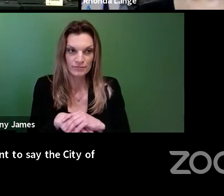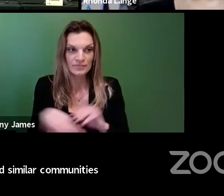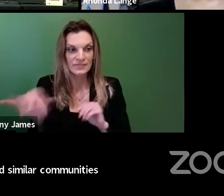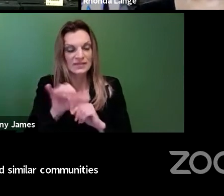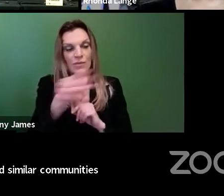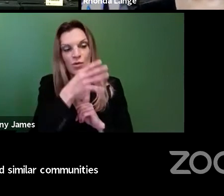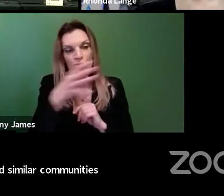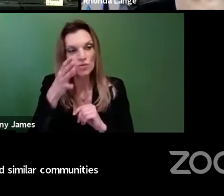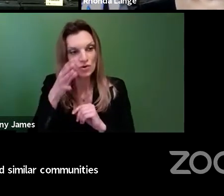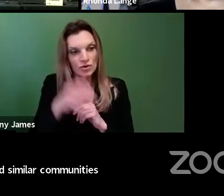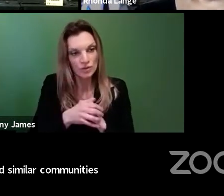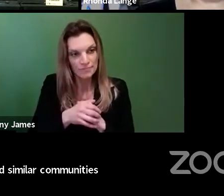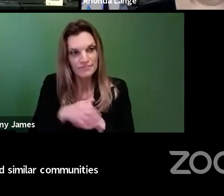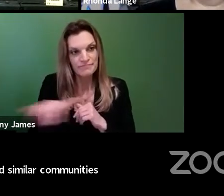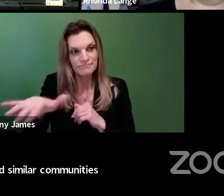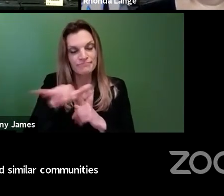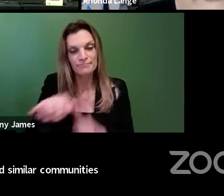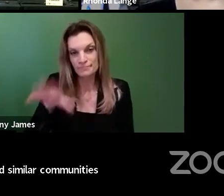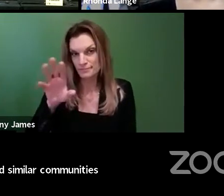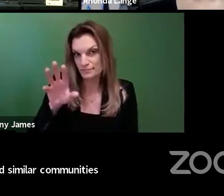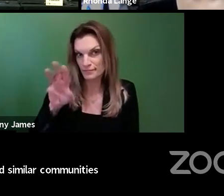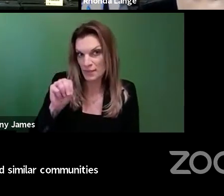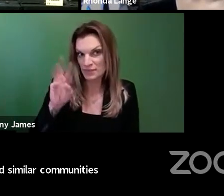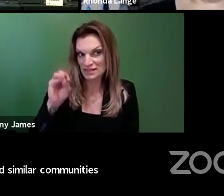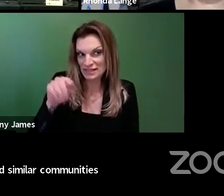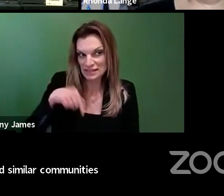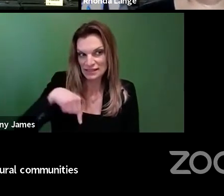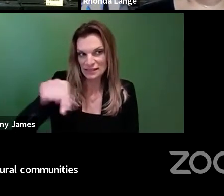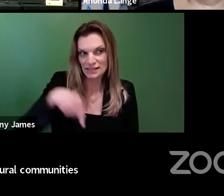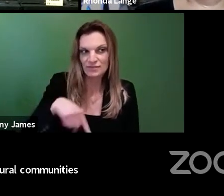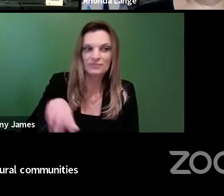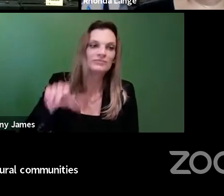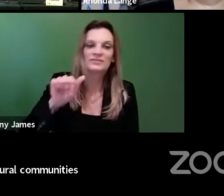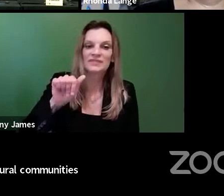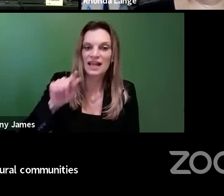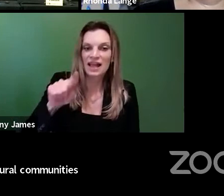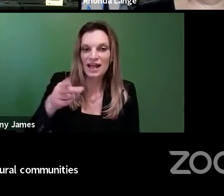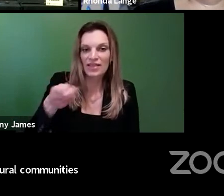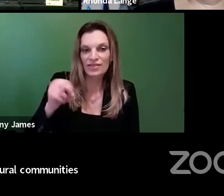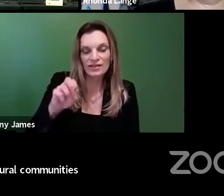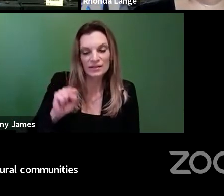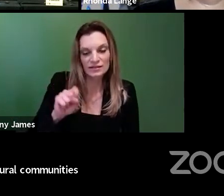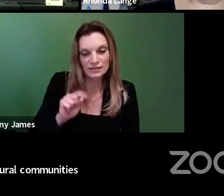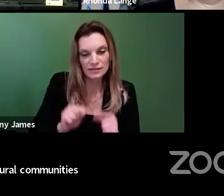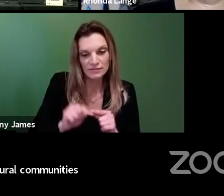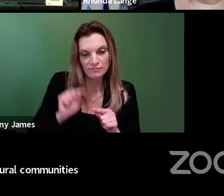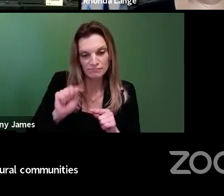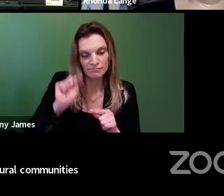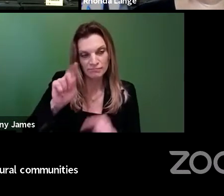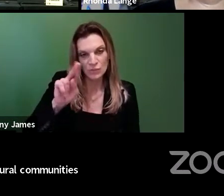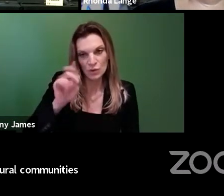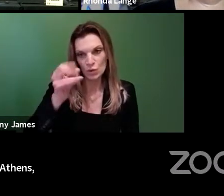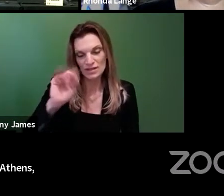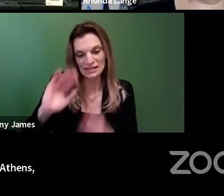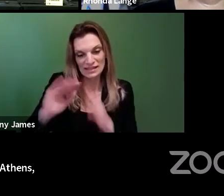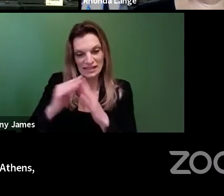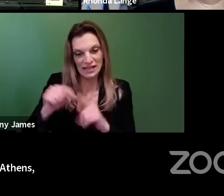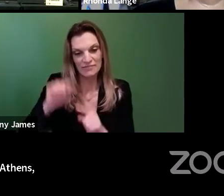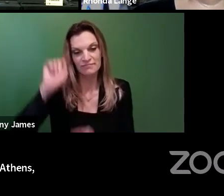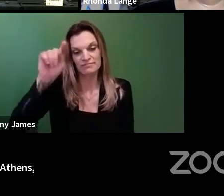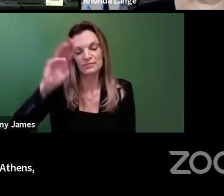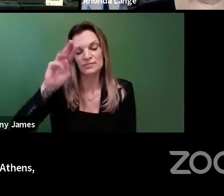rural communities along M60, including Athens, Tekonsha, Burlington, Union City, and Homer. All